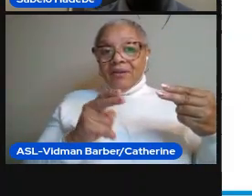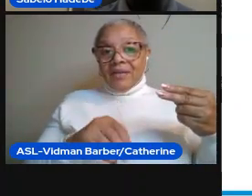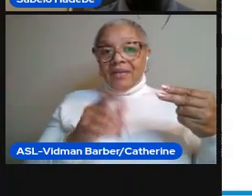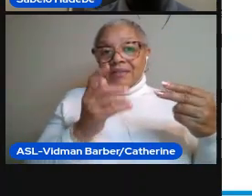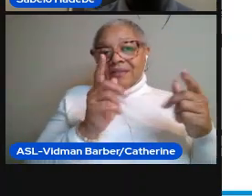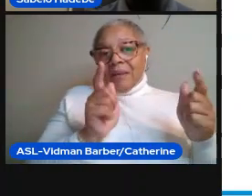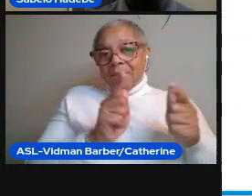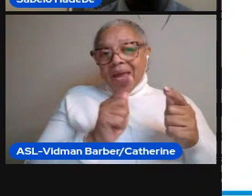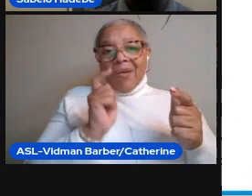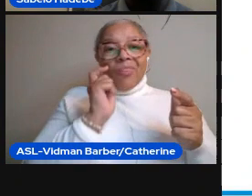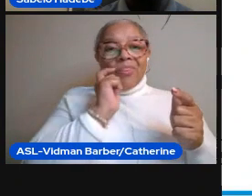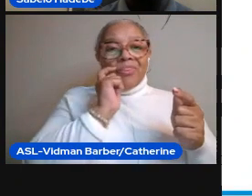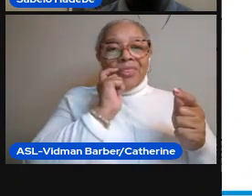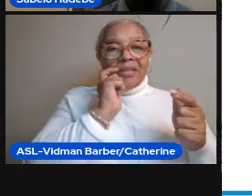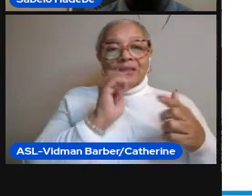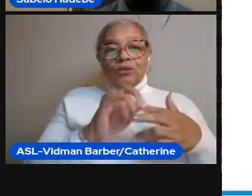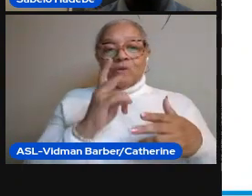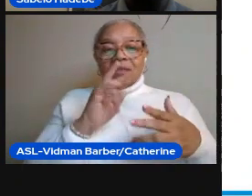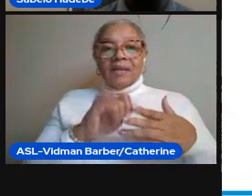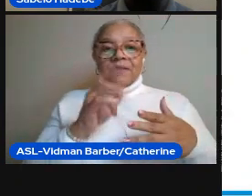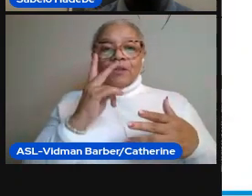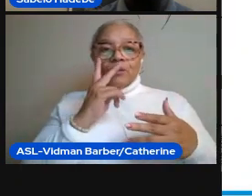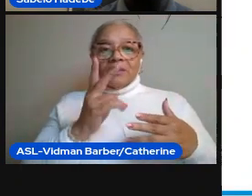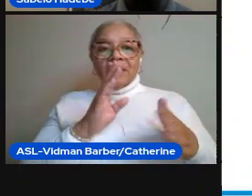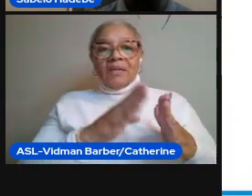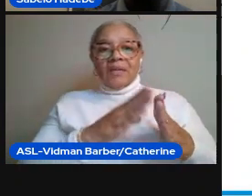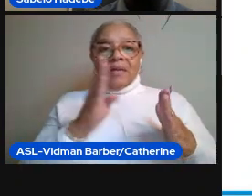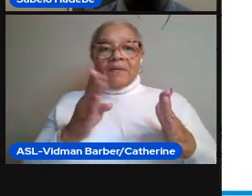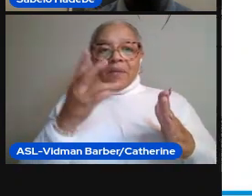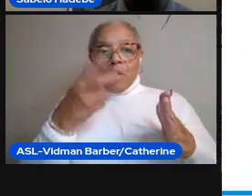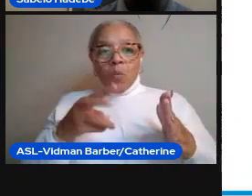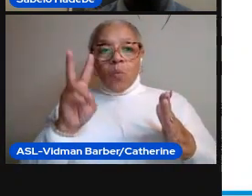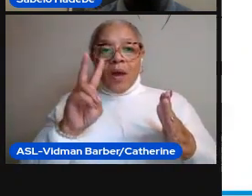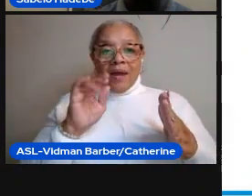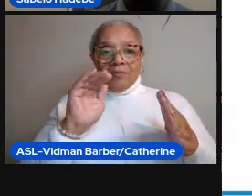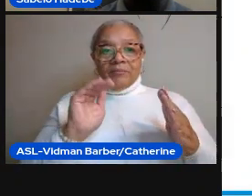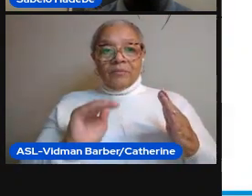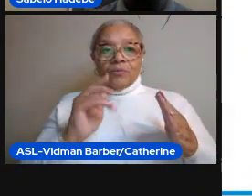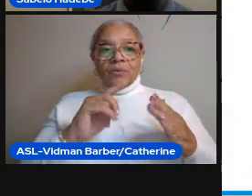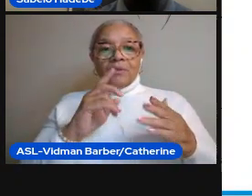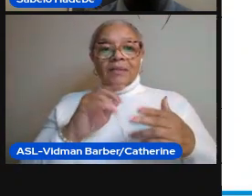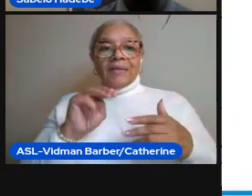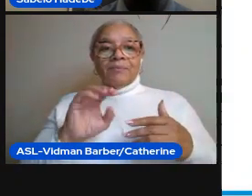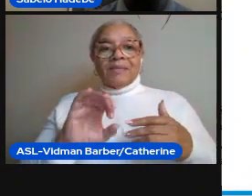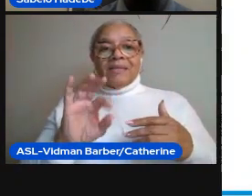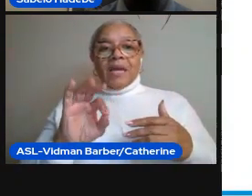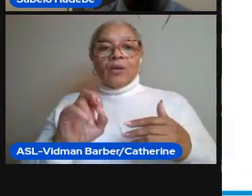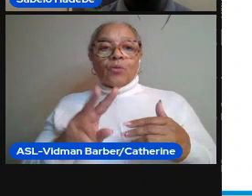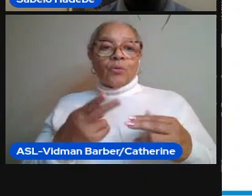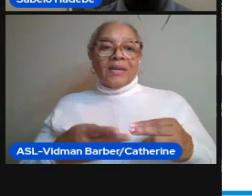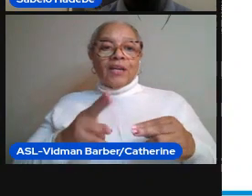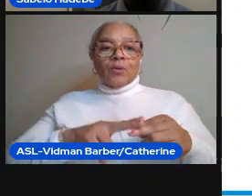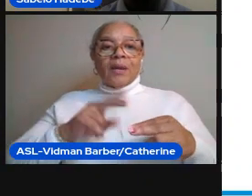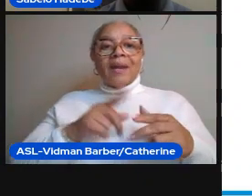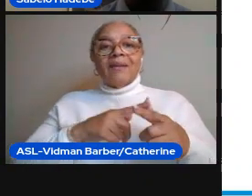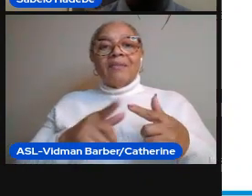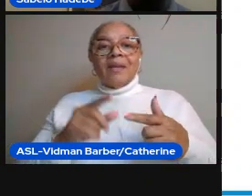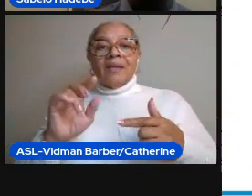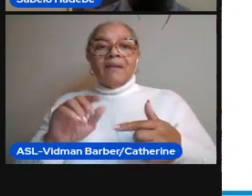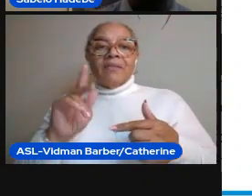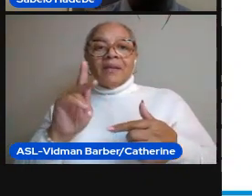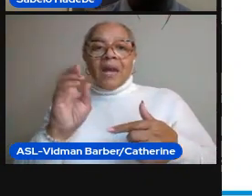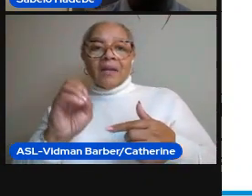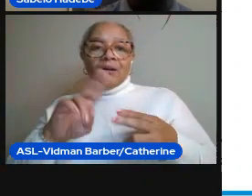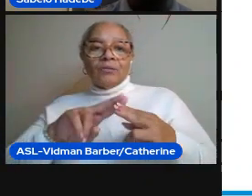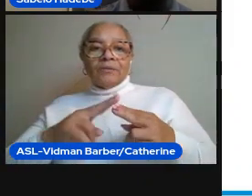you see, and this is what you see in the wild type. When you treat with MC903, it increases, and the knockout decreases, which is